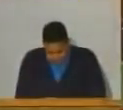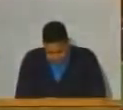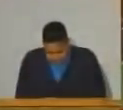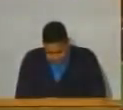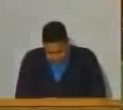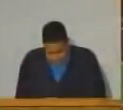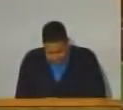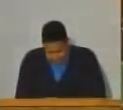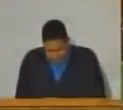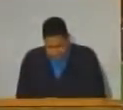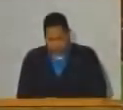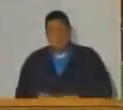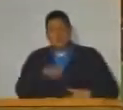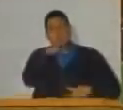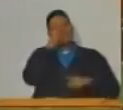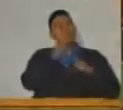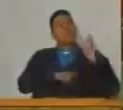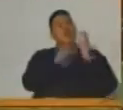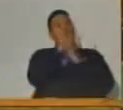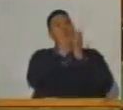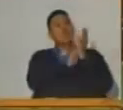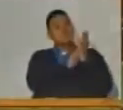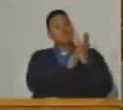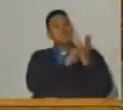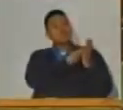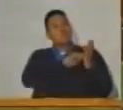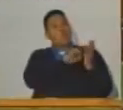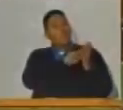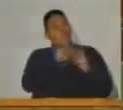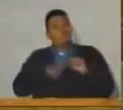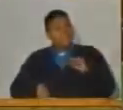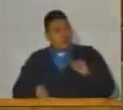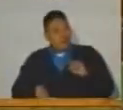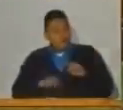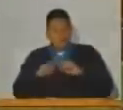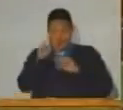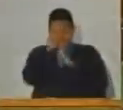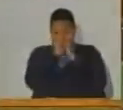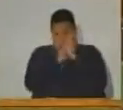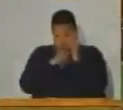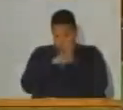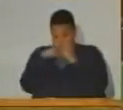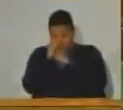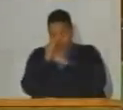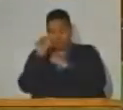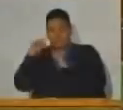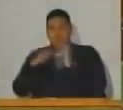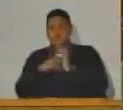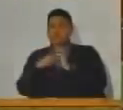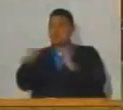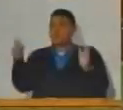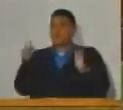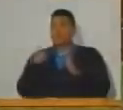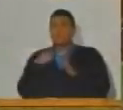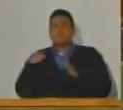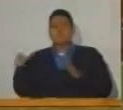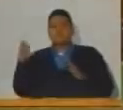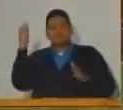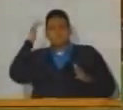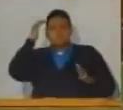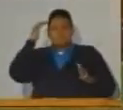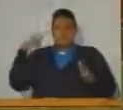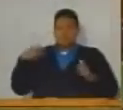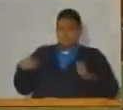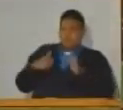You cannot legislate morality, but your legislative framework can send a signal as to your sense of